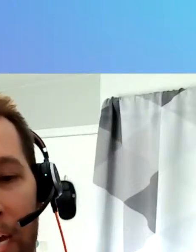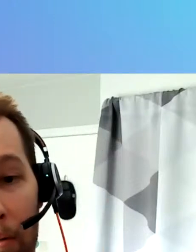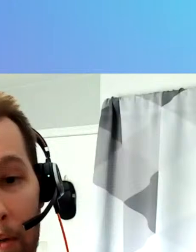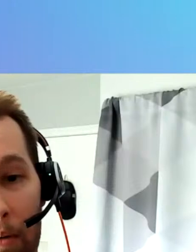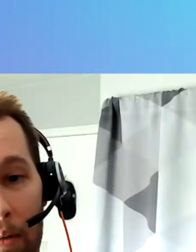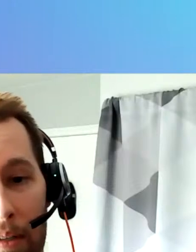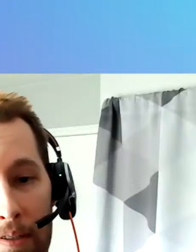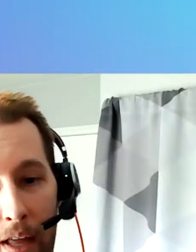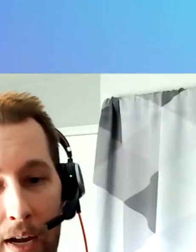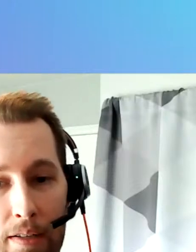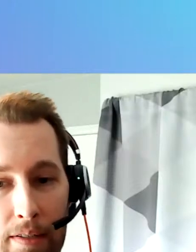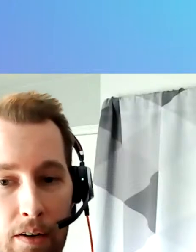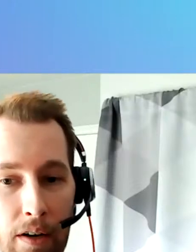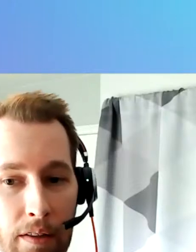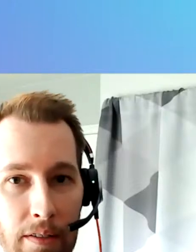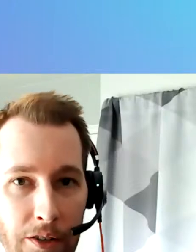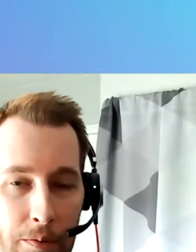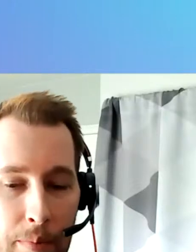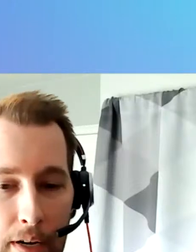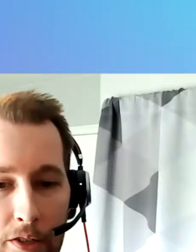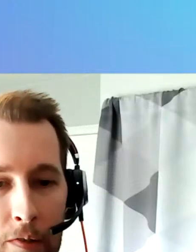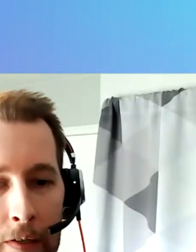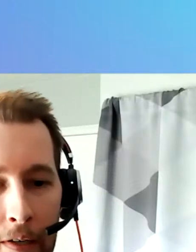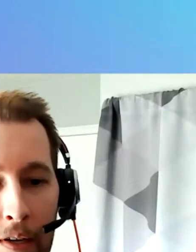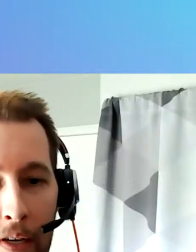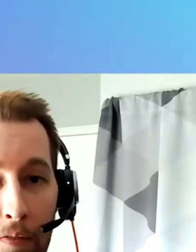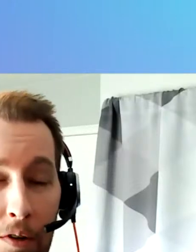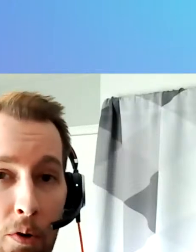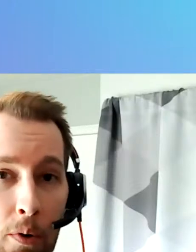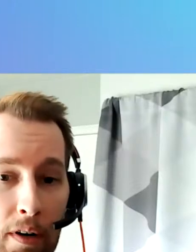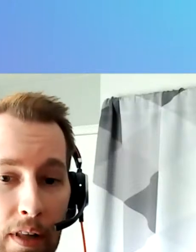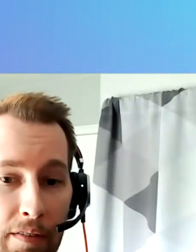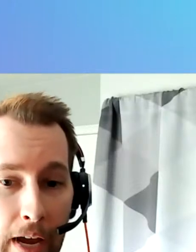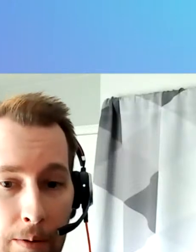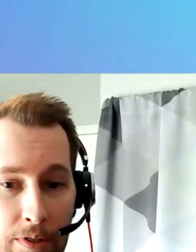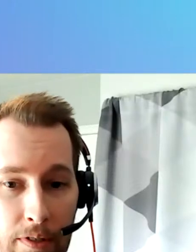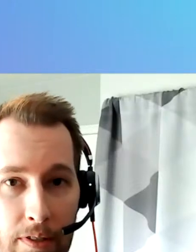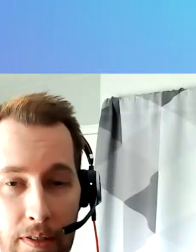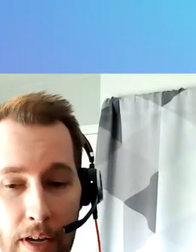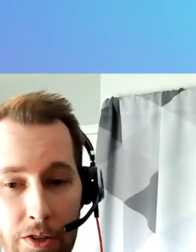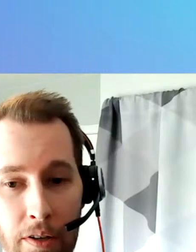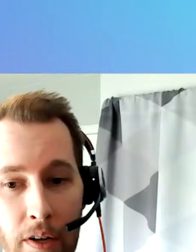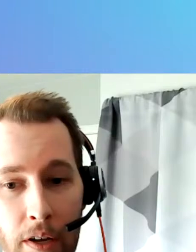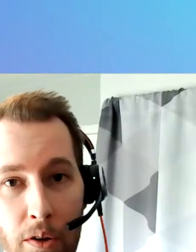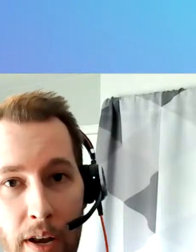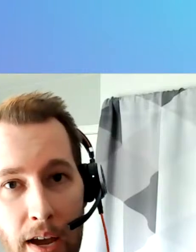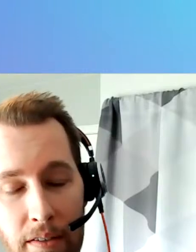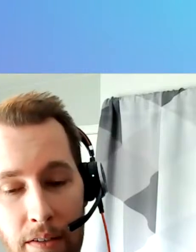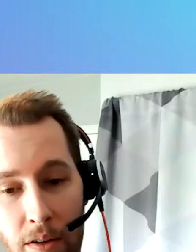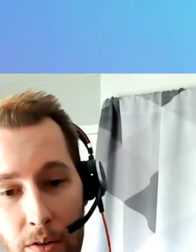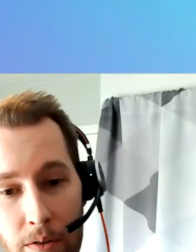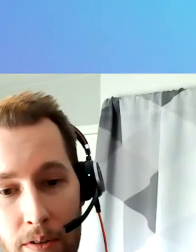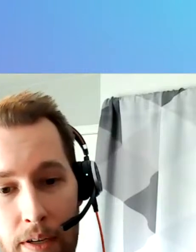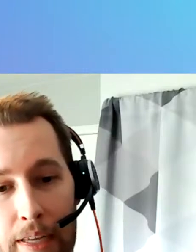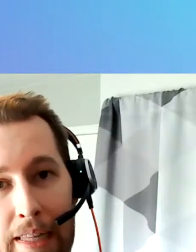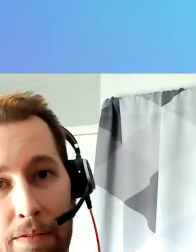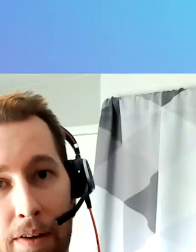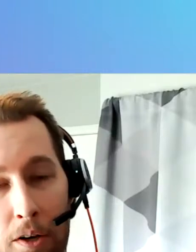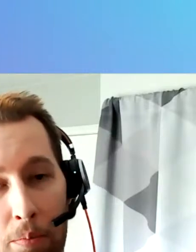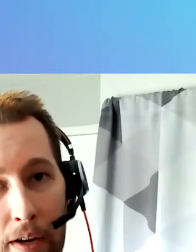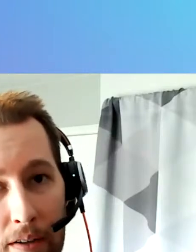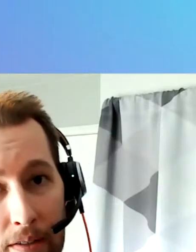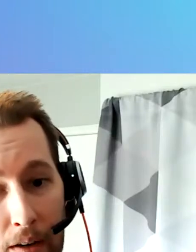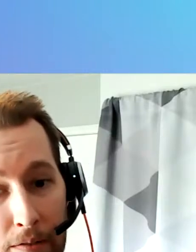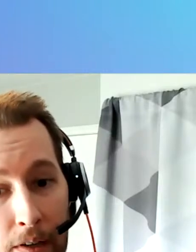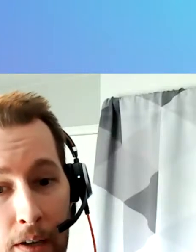able to download the slides here on the session page. If you require live captions in this session, you can access those in the